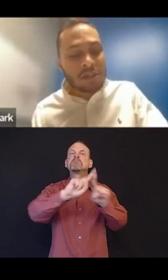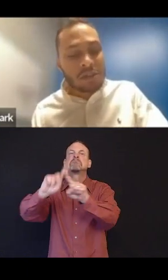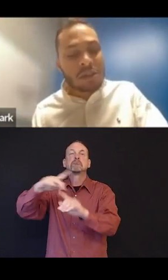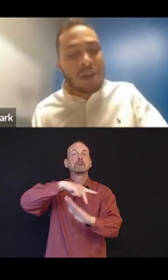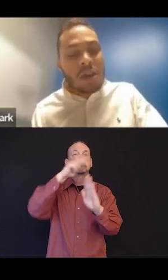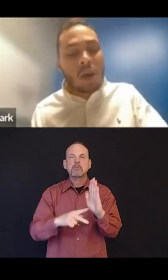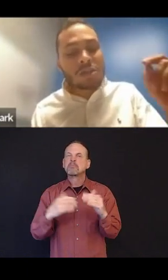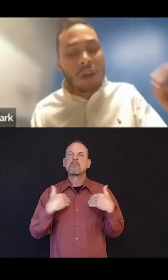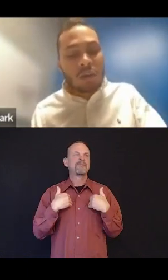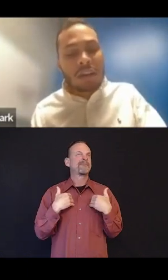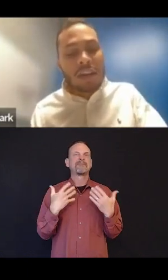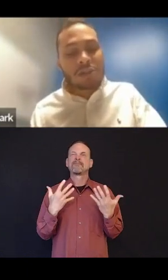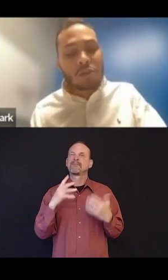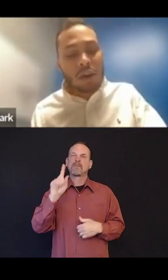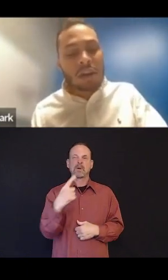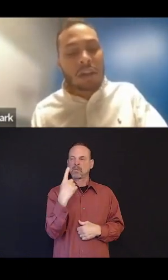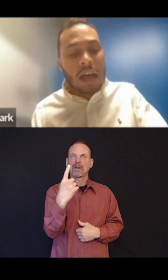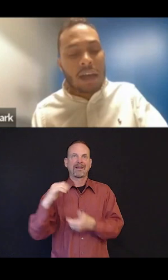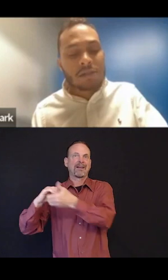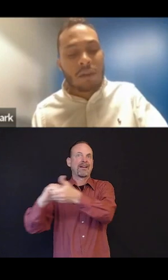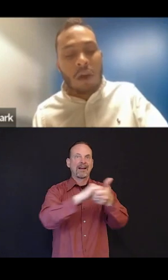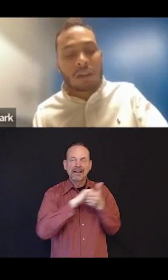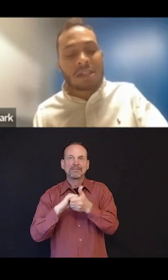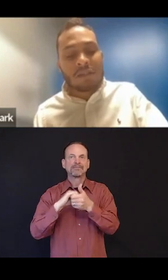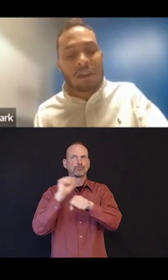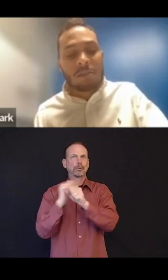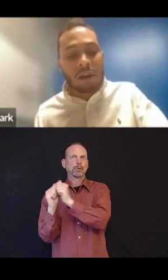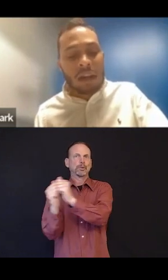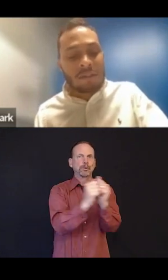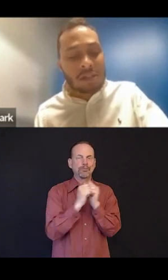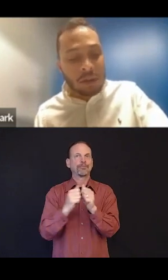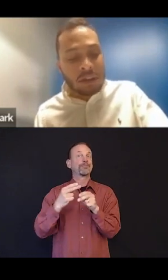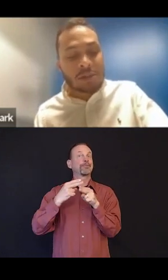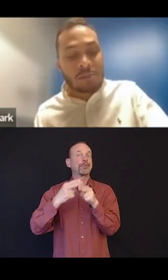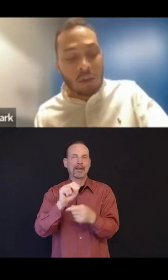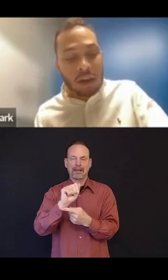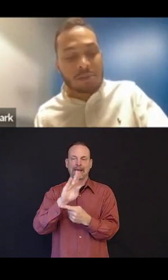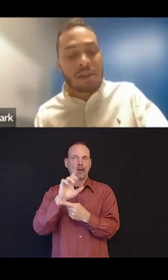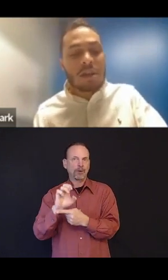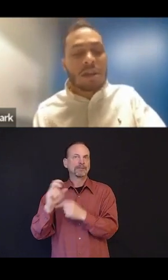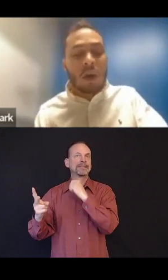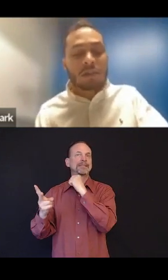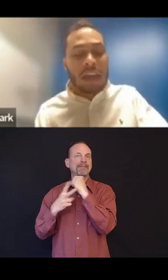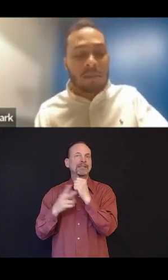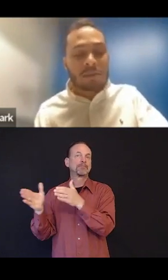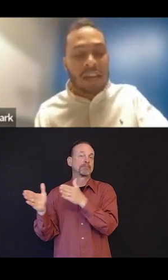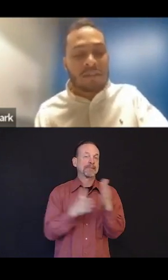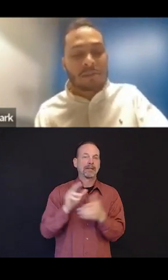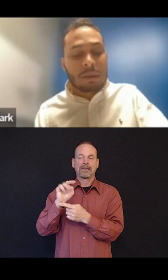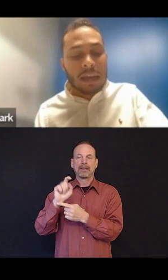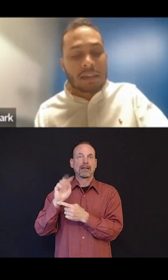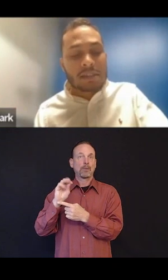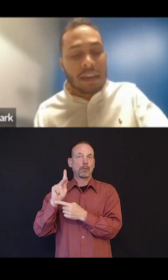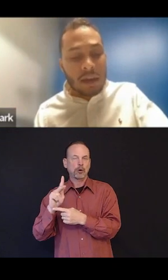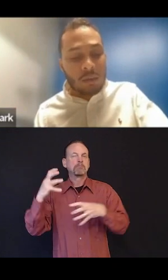State Treasurers hosts the only national working alliance for all Achieving a Better Life Experience programs, called the ABLE